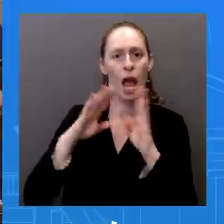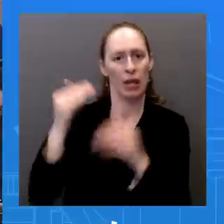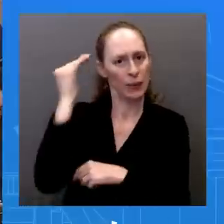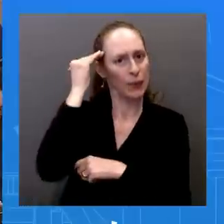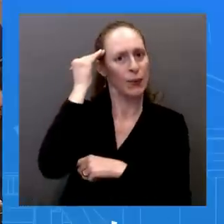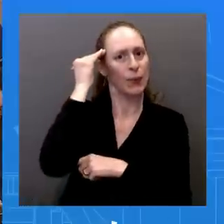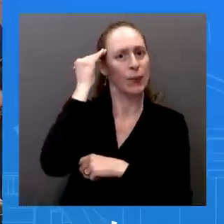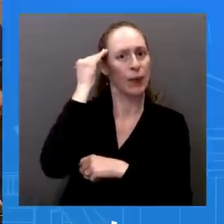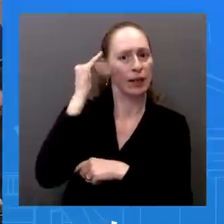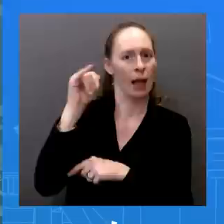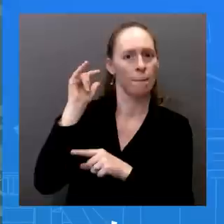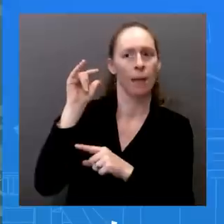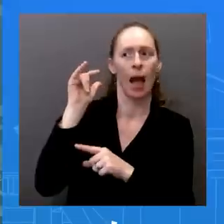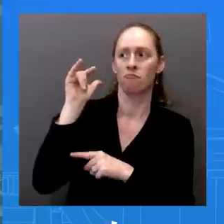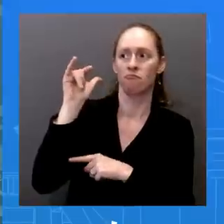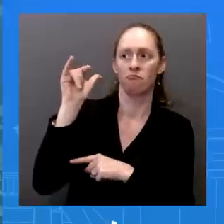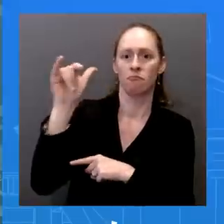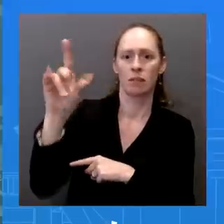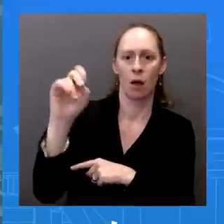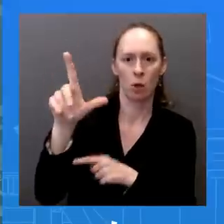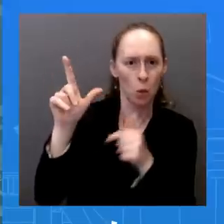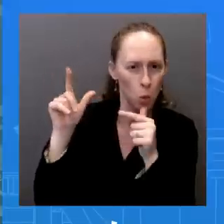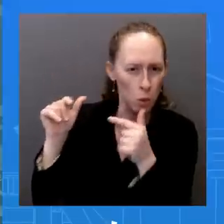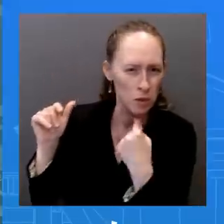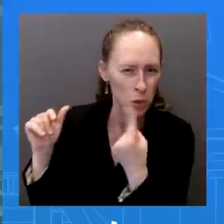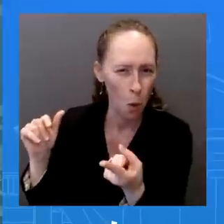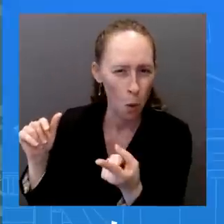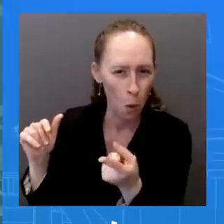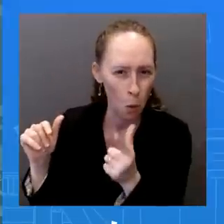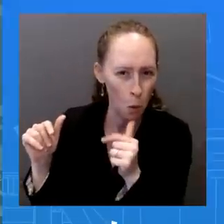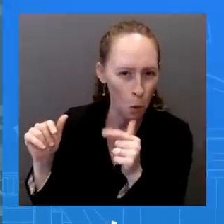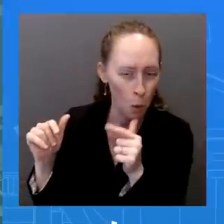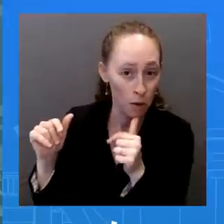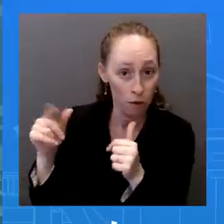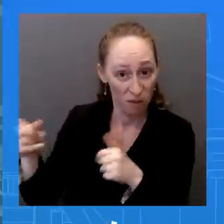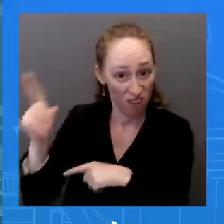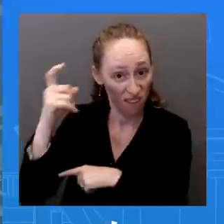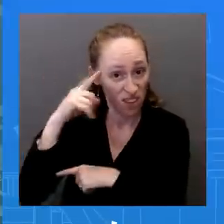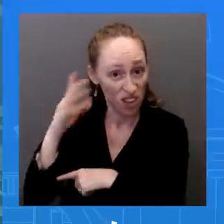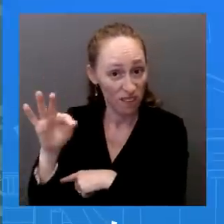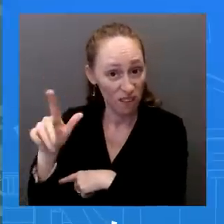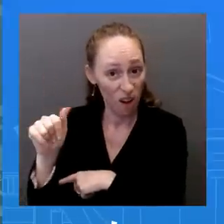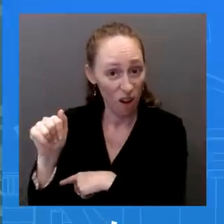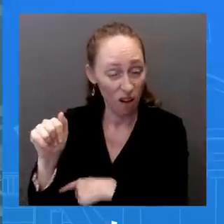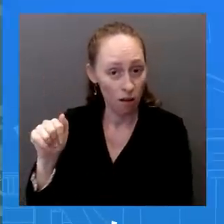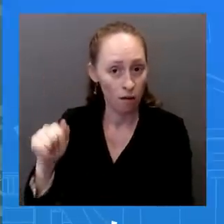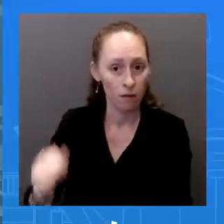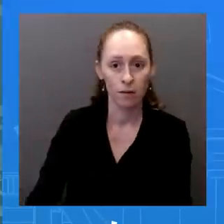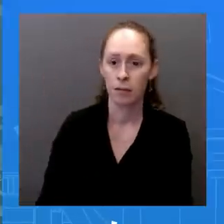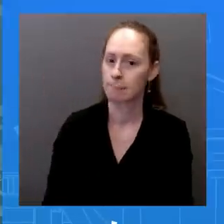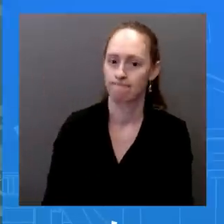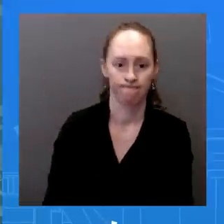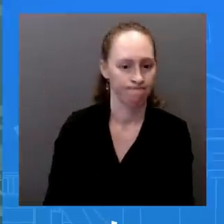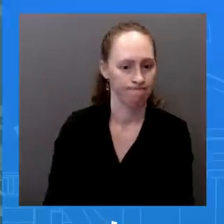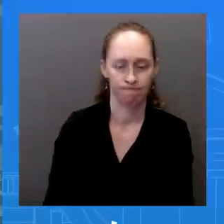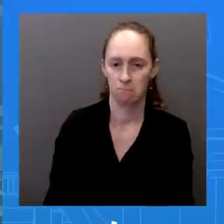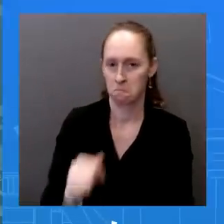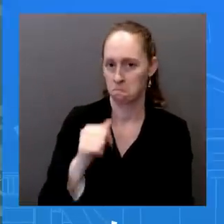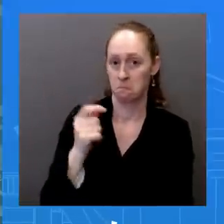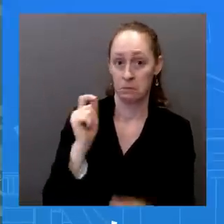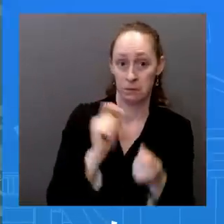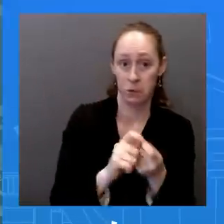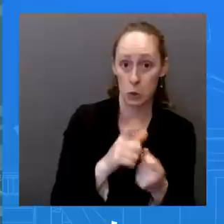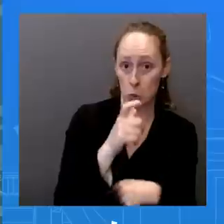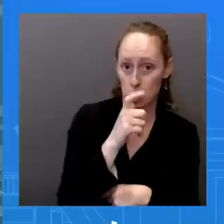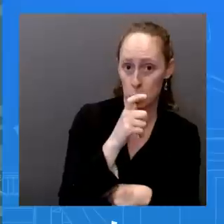the White House about this? I don't have the specifics of where we got word from. I can tell you that we've been closely coordinating